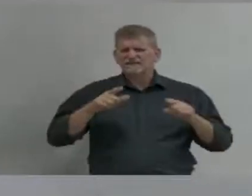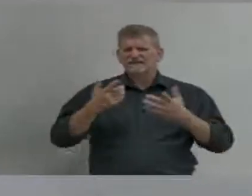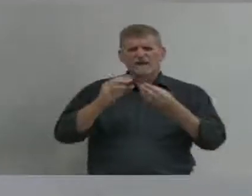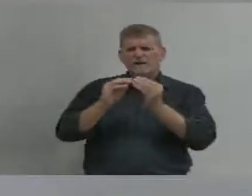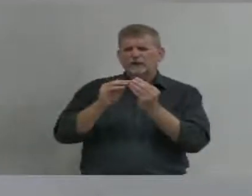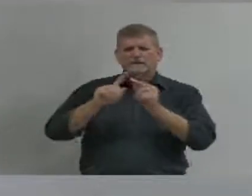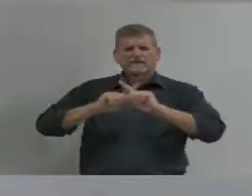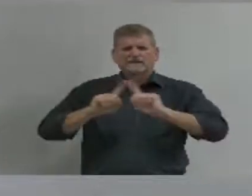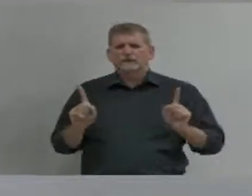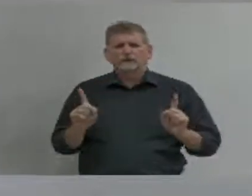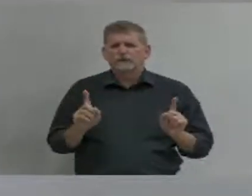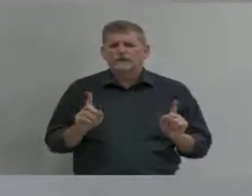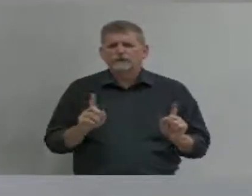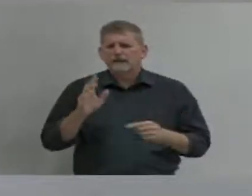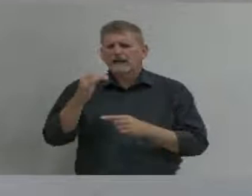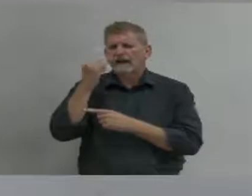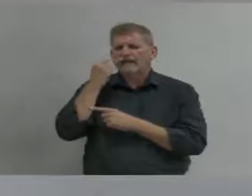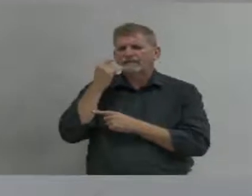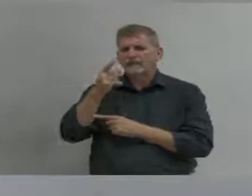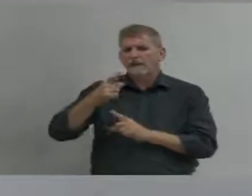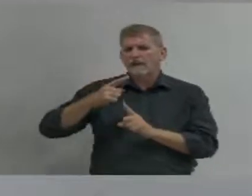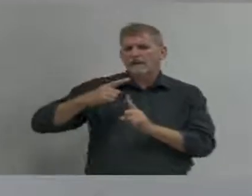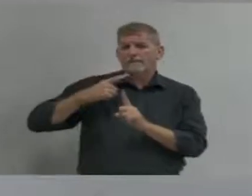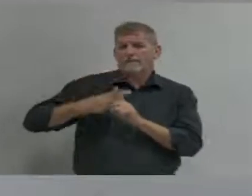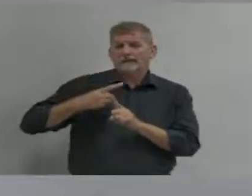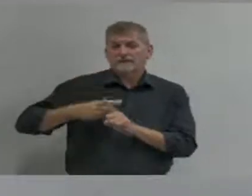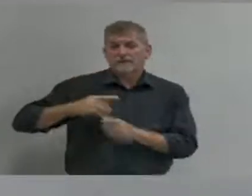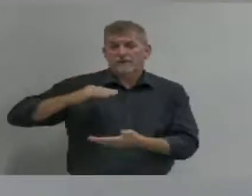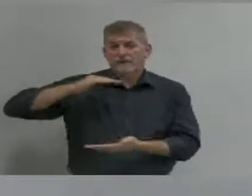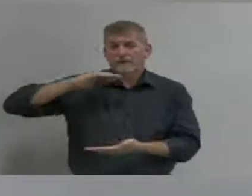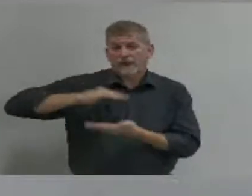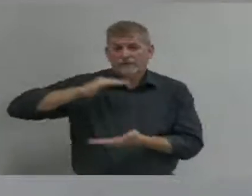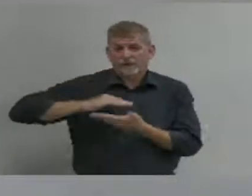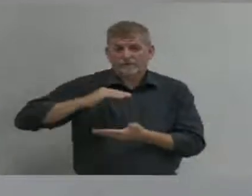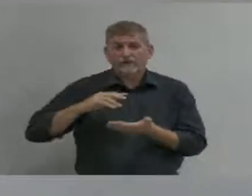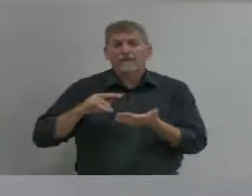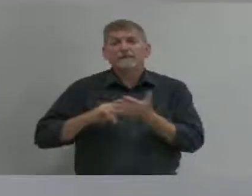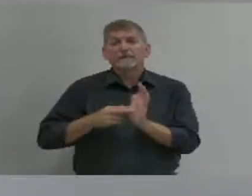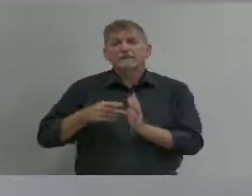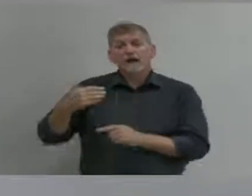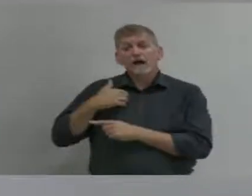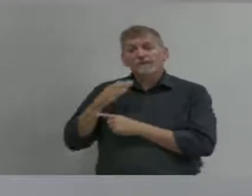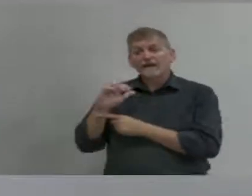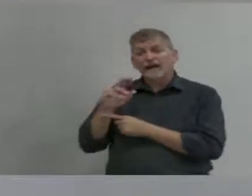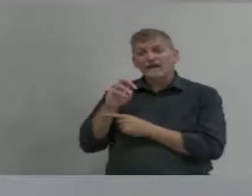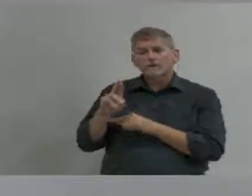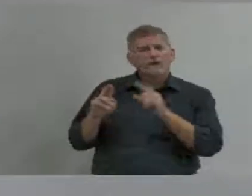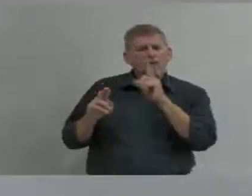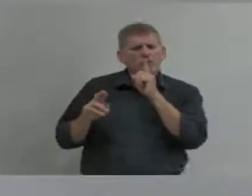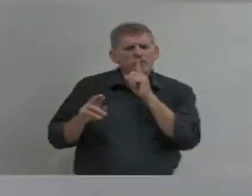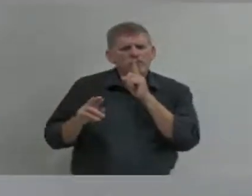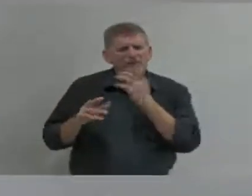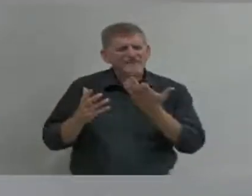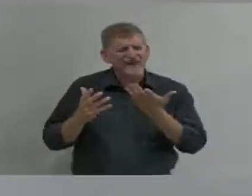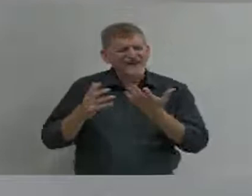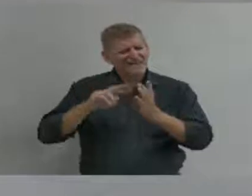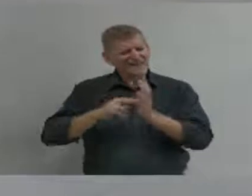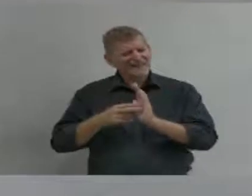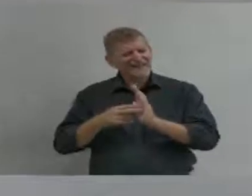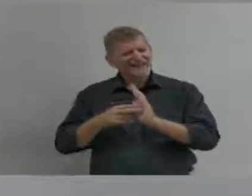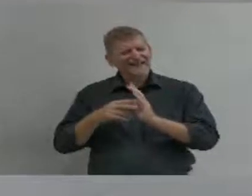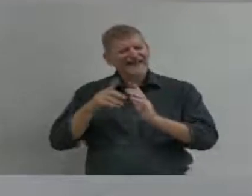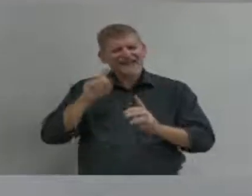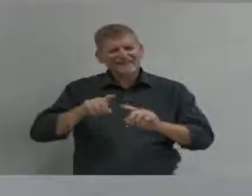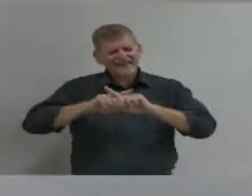breast cancer. There's other testing that comes in between there. So we should be reporting the county data, the